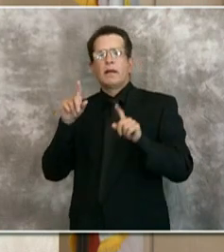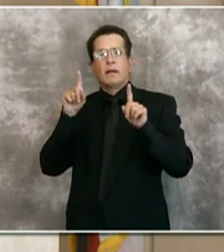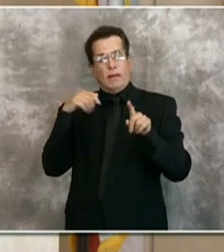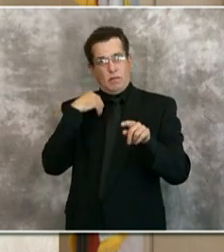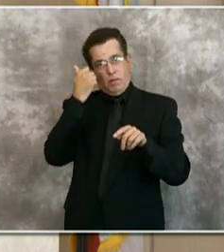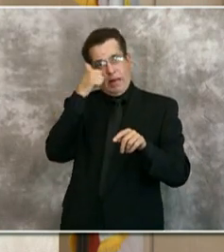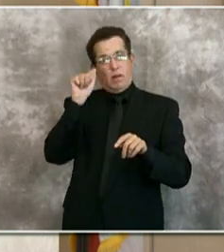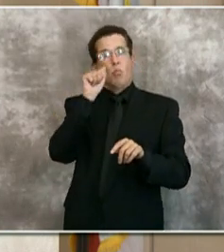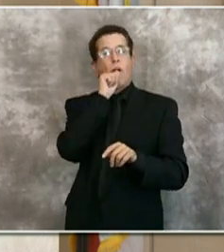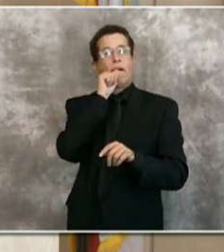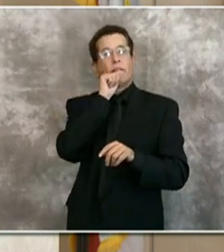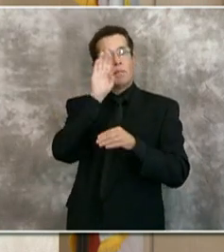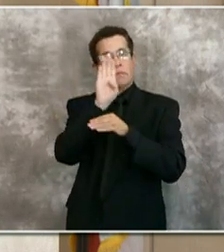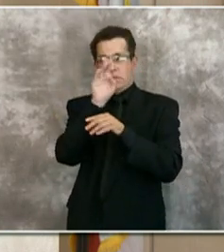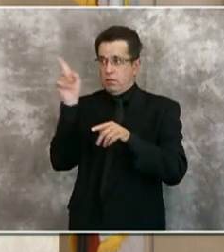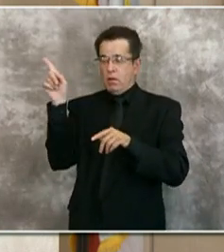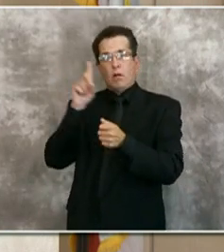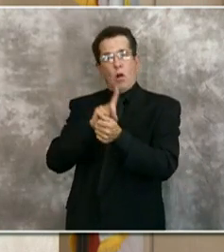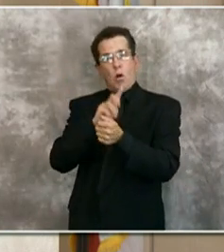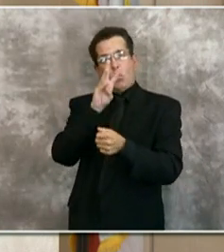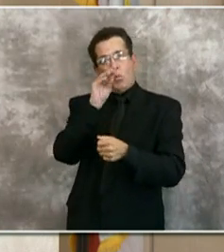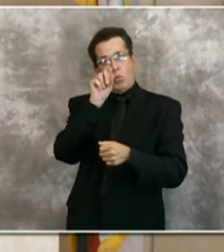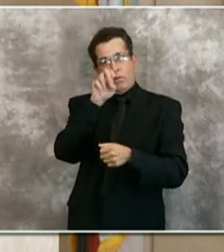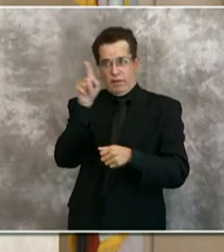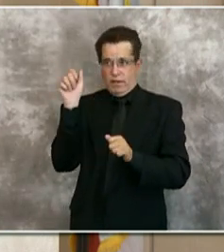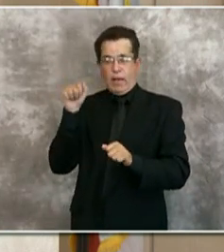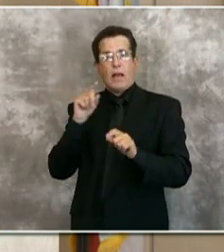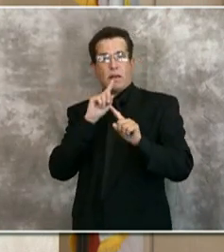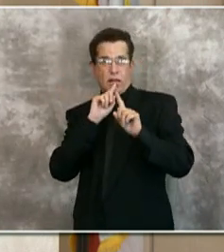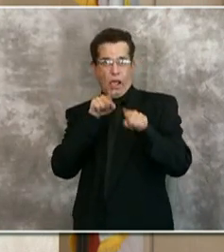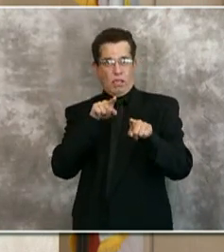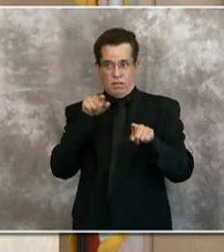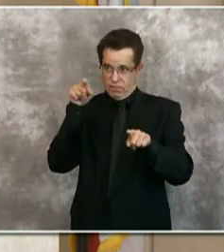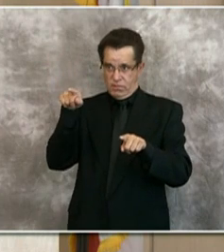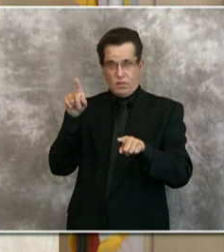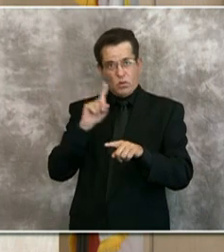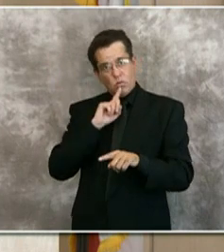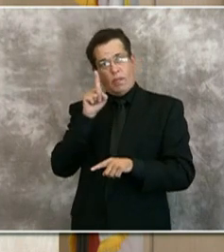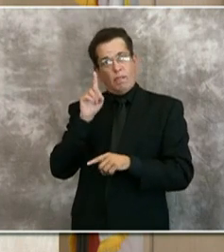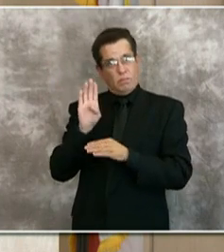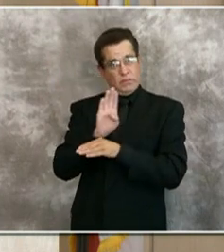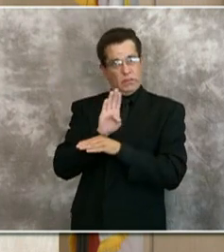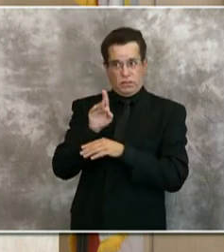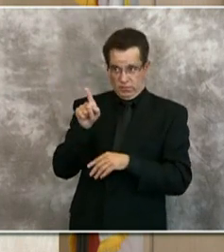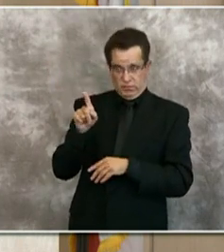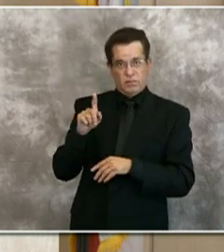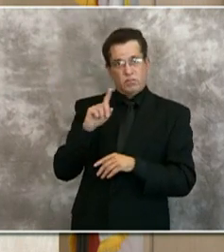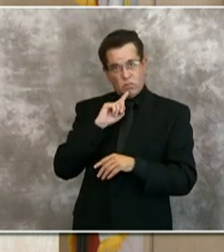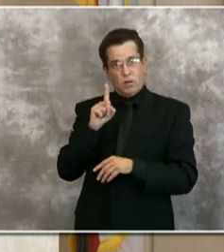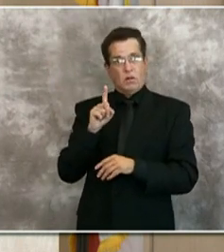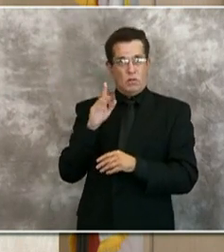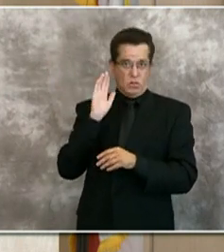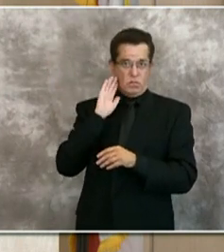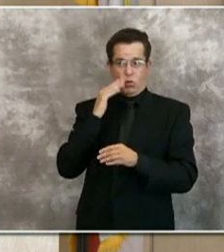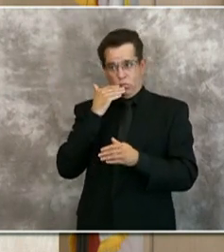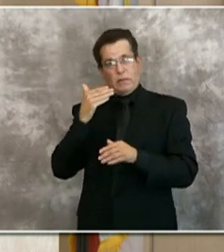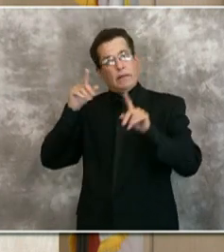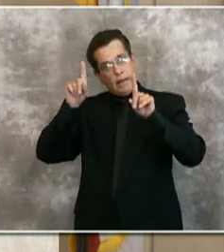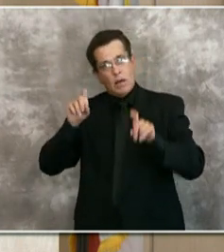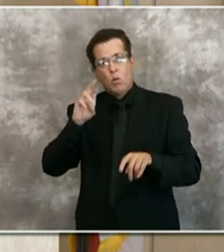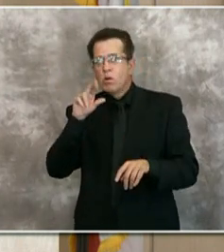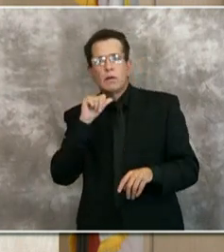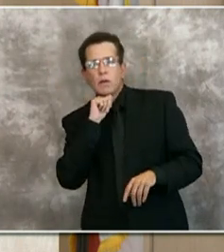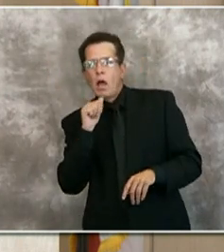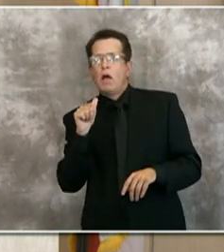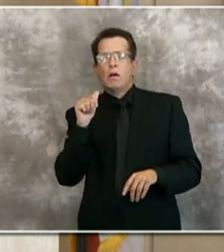Dr. Wooten, that you can tell the consumer about these places in terms of their legitimacy and kind of how they are